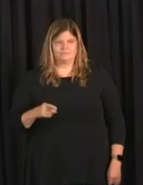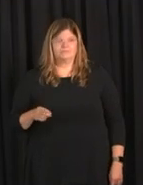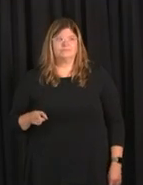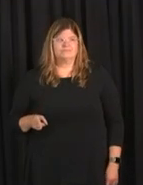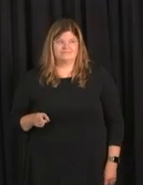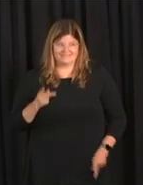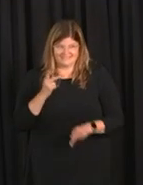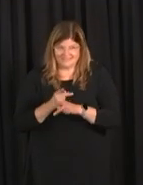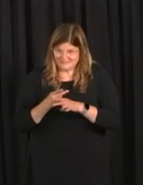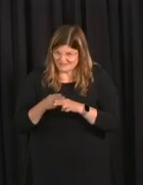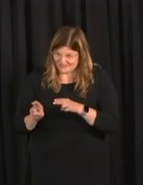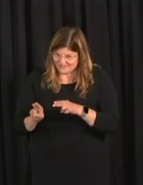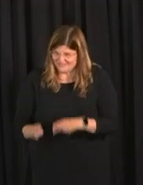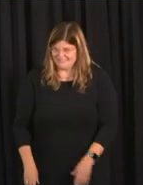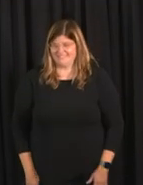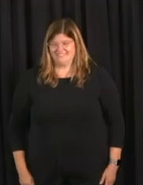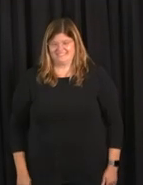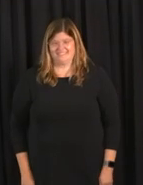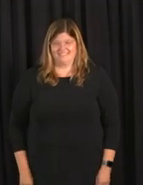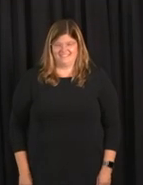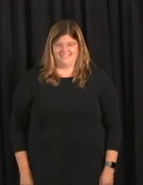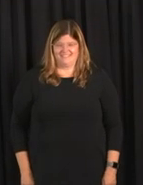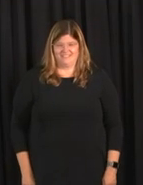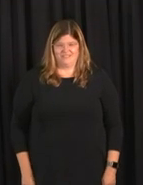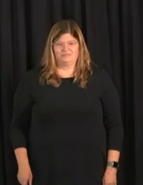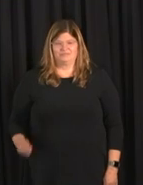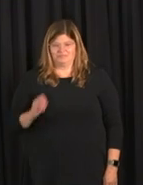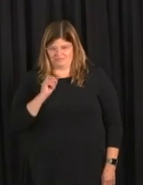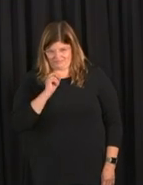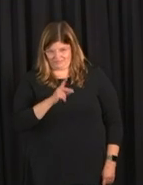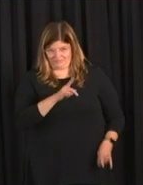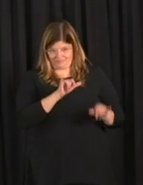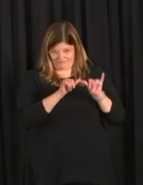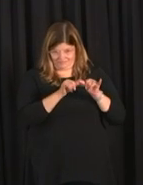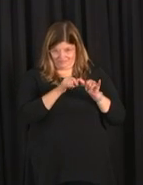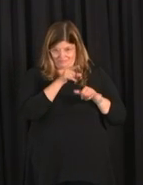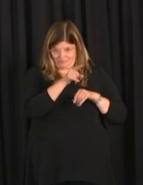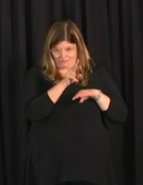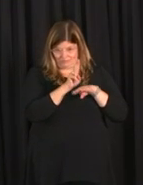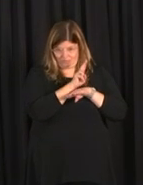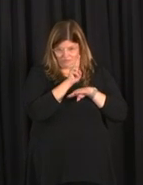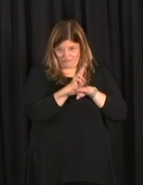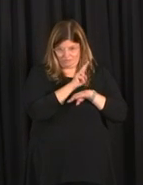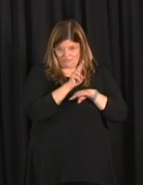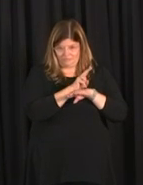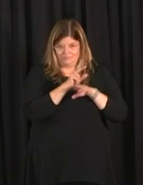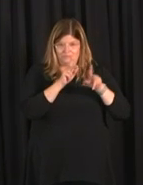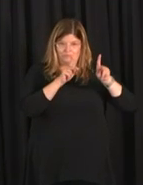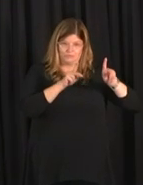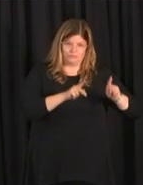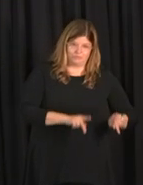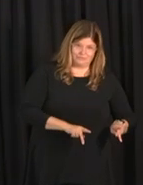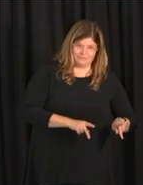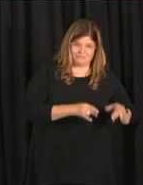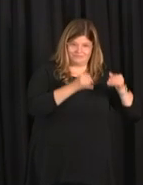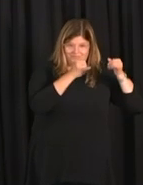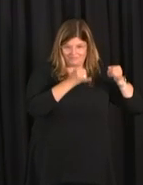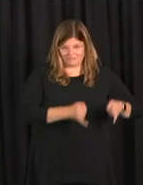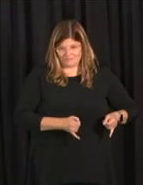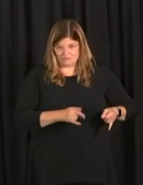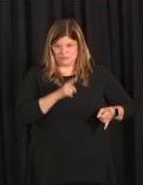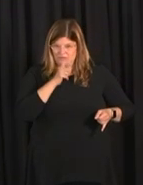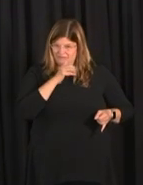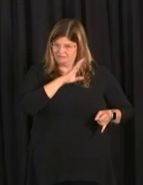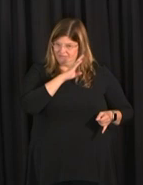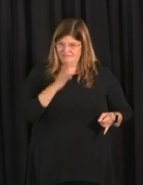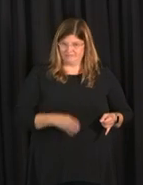Nesbitt. The man who you described who said he never had a coronavirus test and wasn't going to isolate